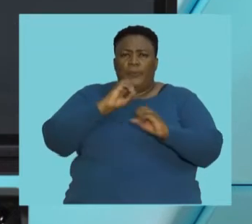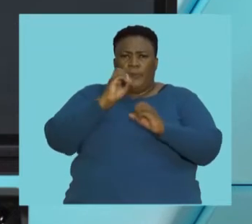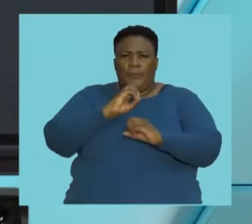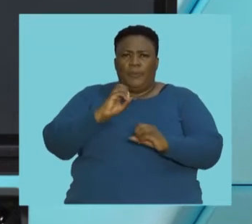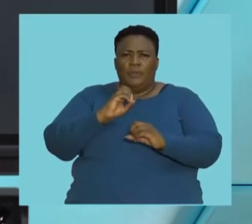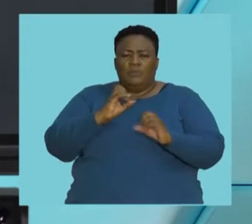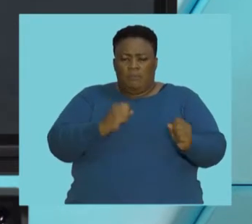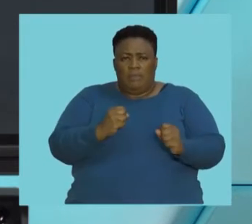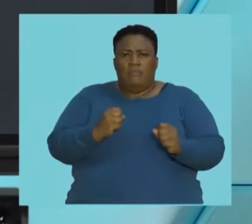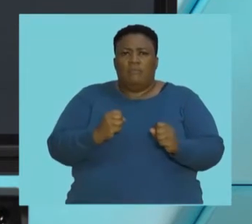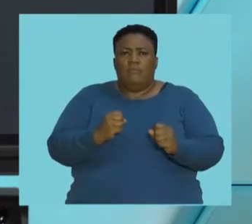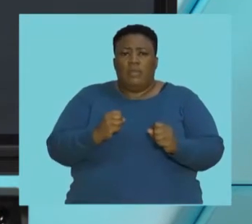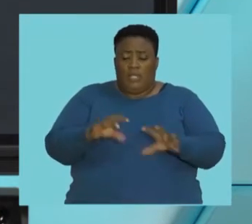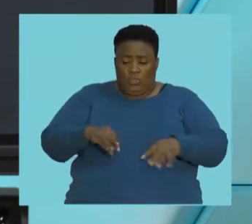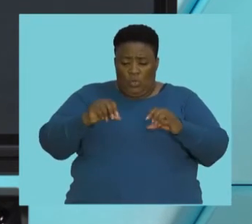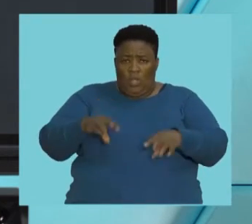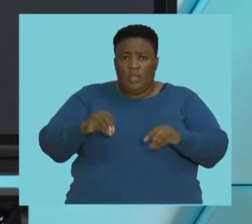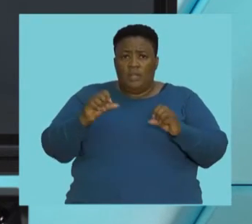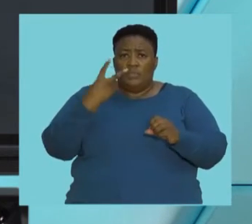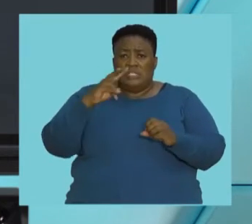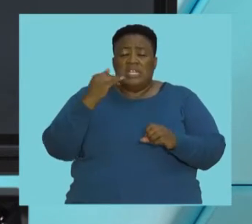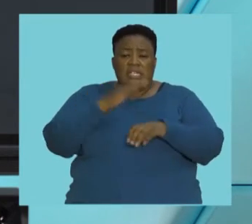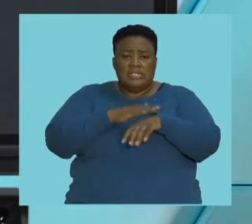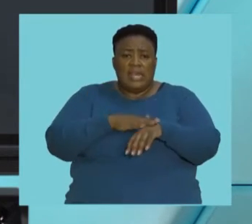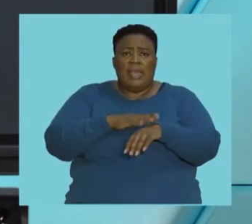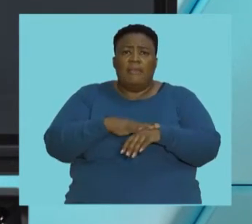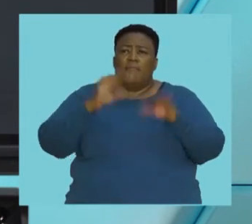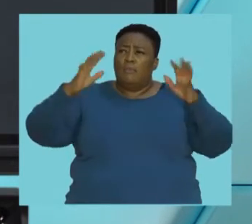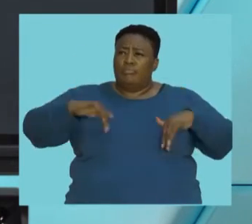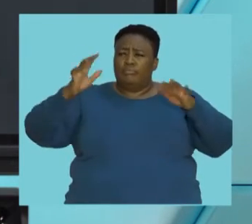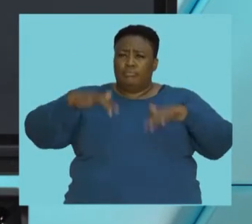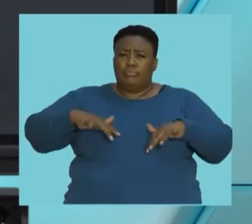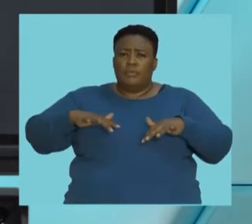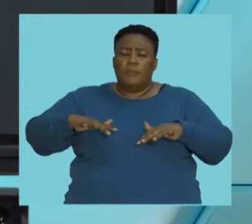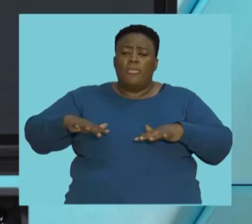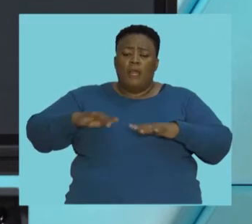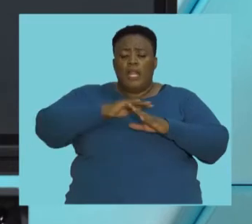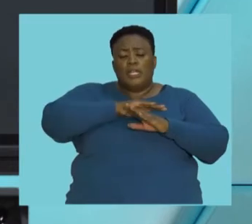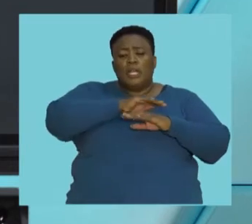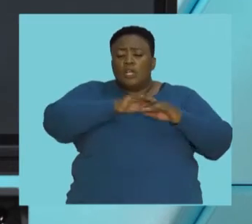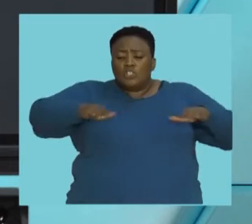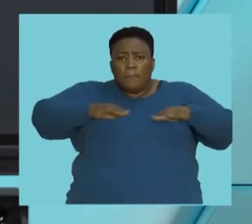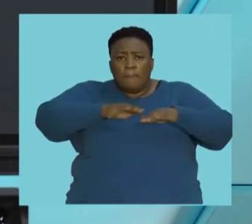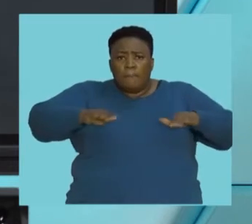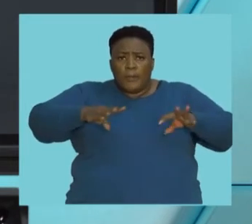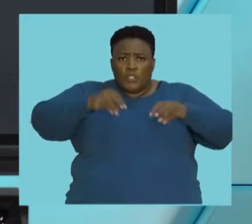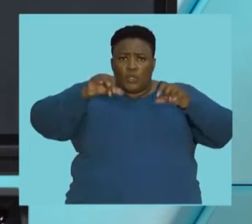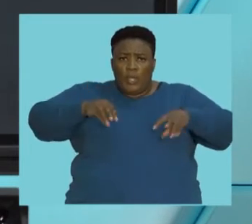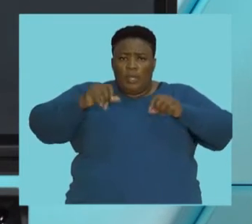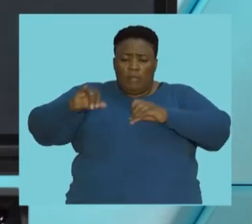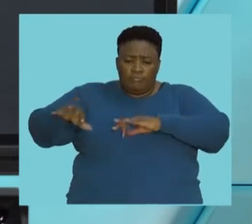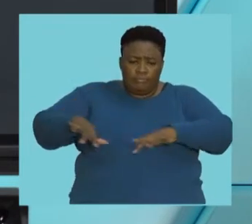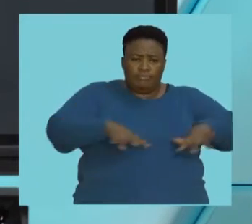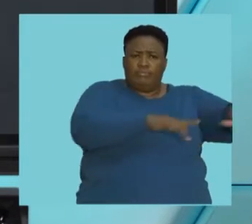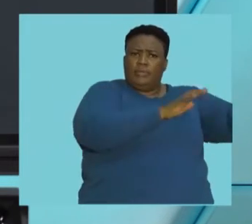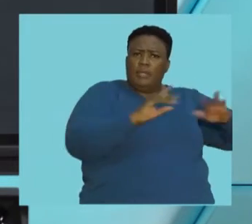surface. So we see that when we have rains, it washes off the topsoil, and that topsoil takes away all the nutrients with the rain.